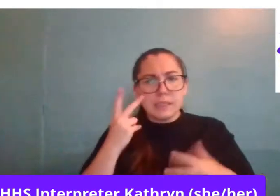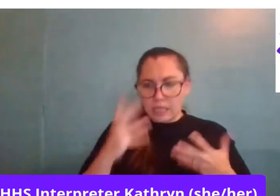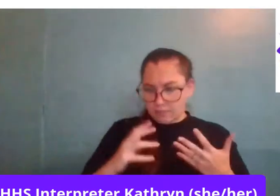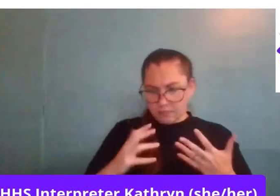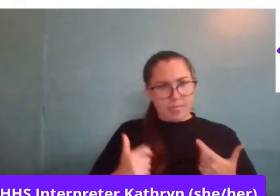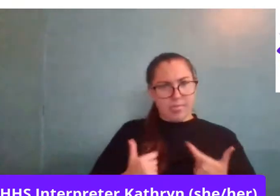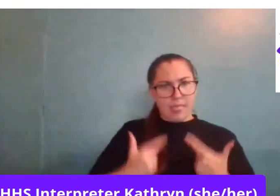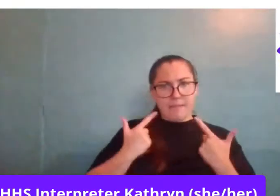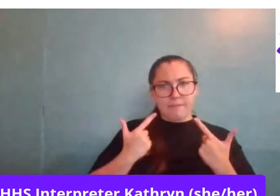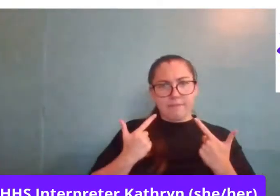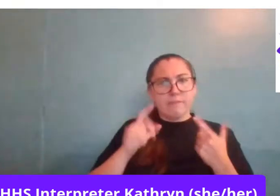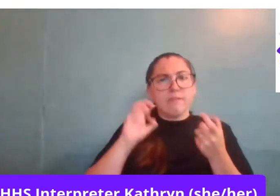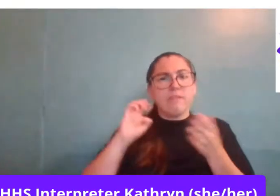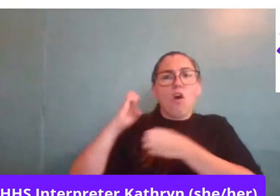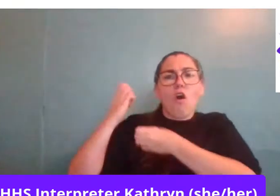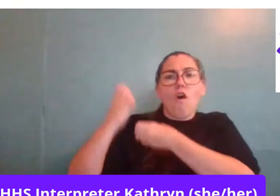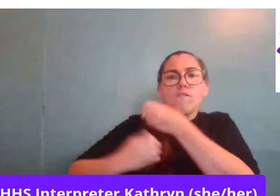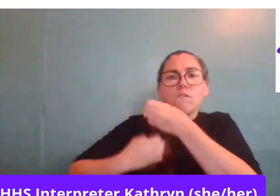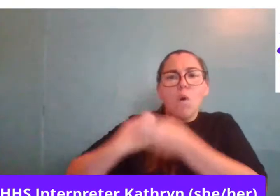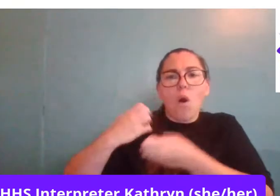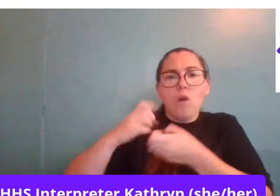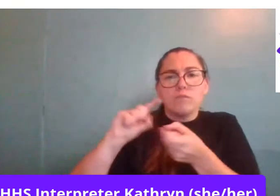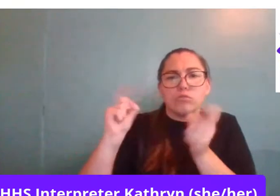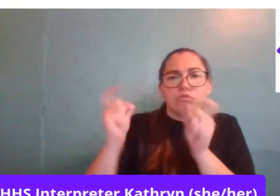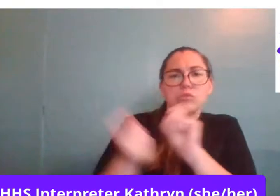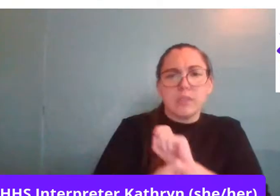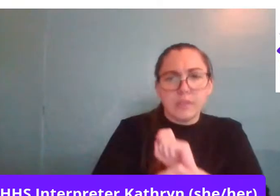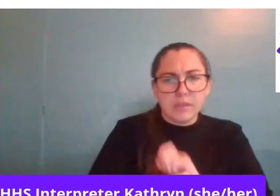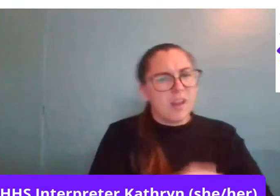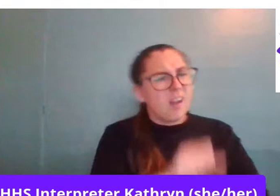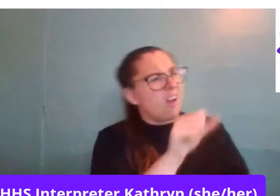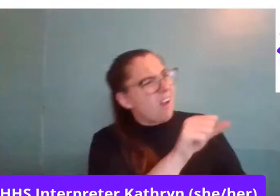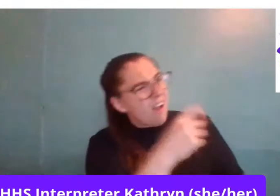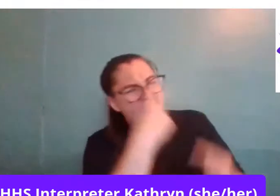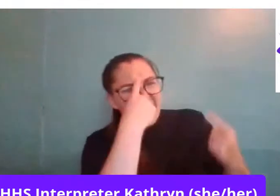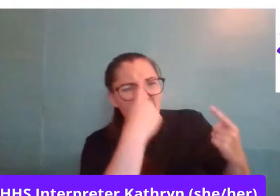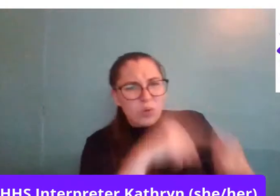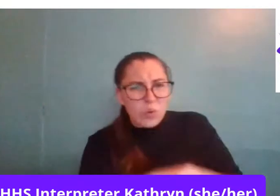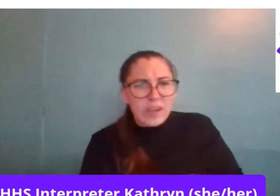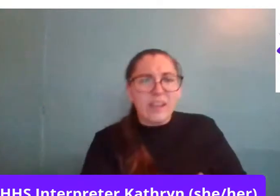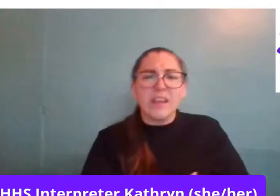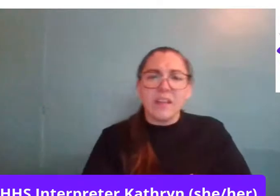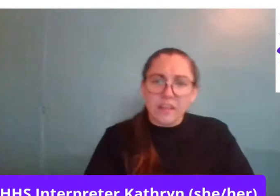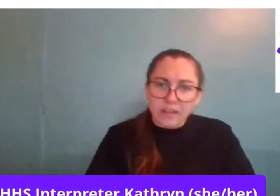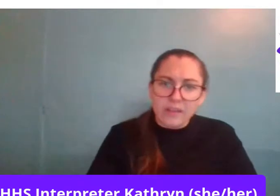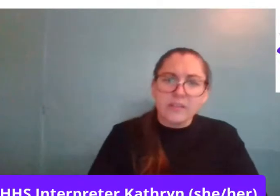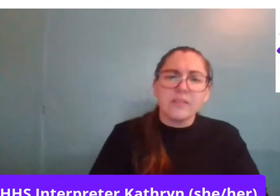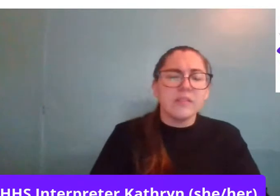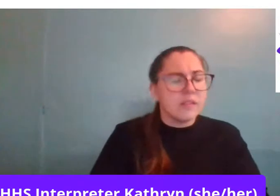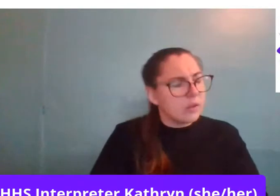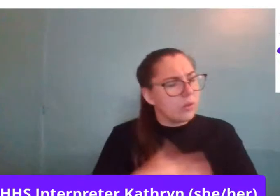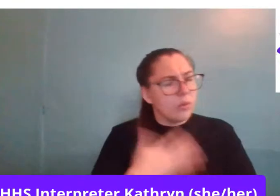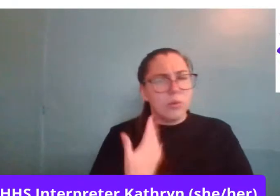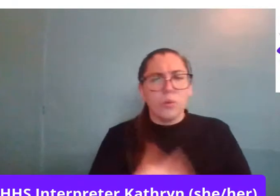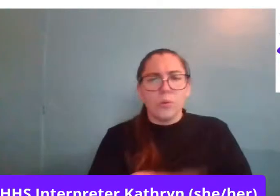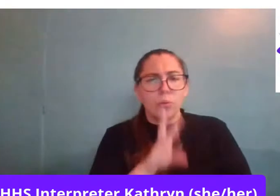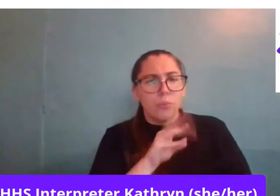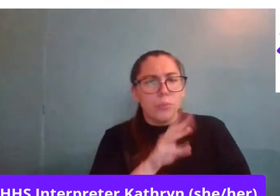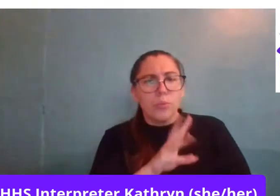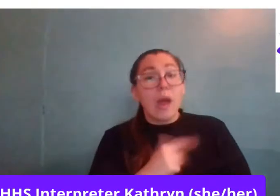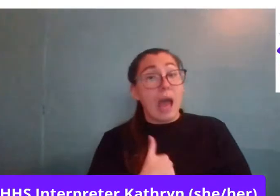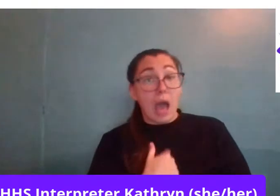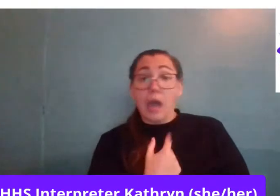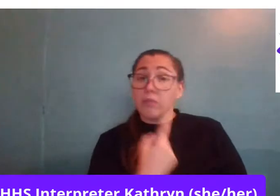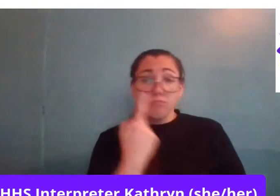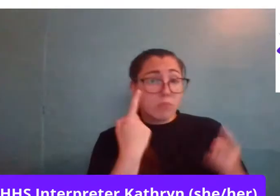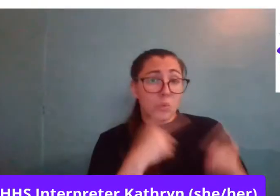evolves. Oh, yeah, I totally agree. It is something, I definitely totally agree with you